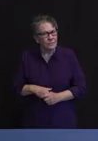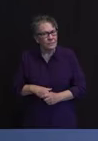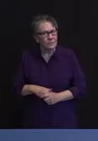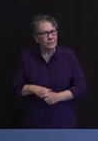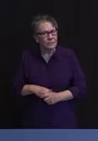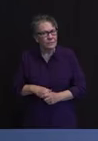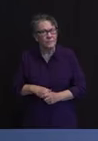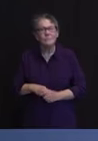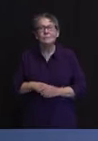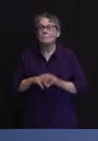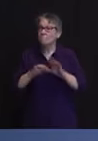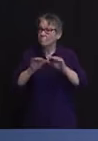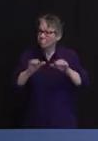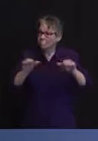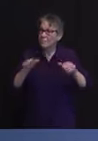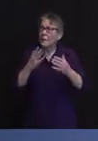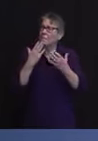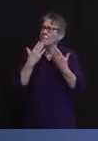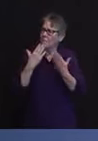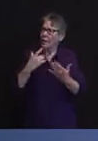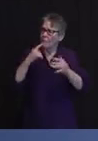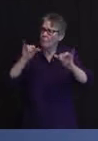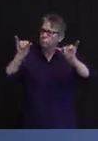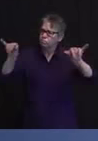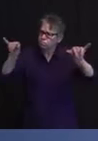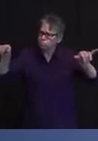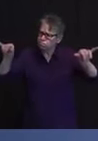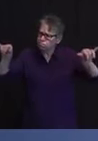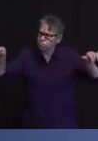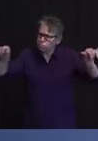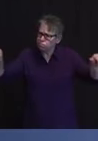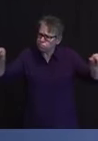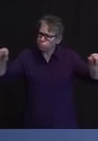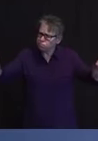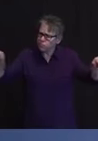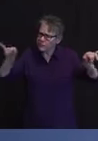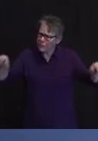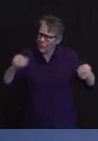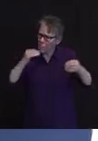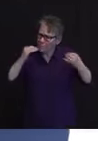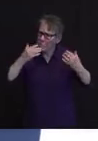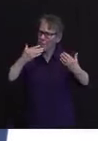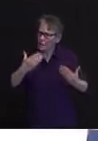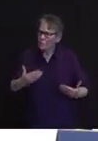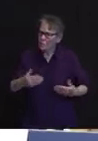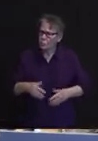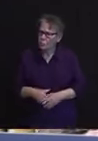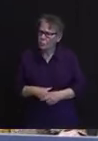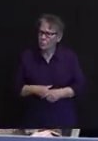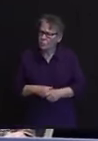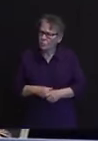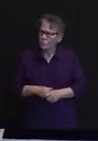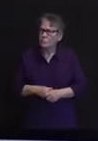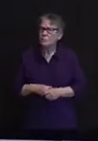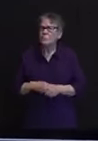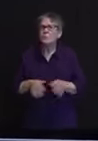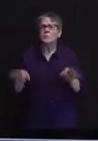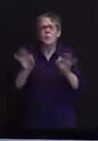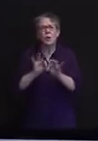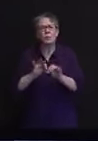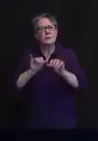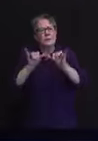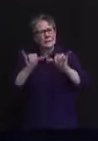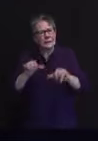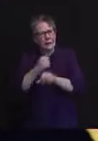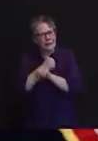difference. Stay connected, stay safe, and stay healthy. Thank you. Judy, thank you. A couple of quick follow-ups